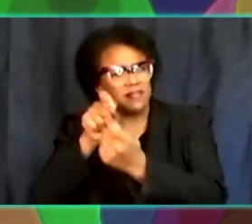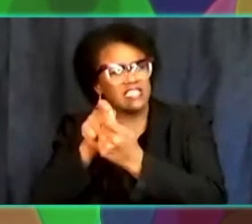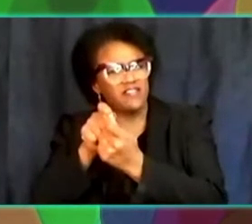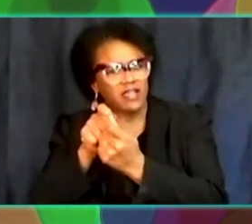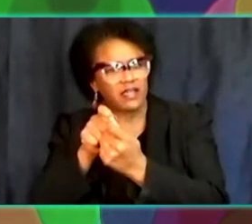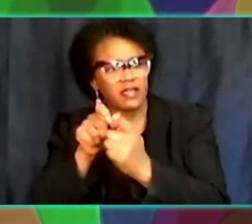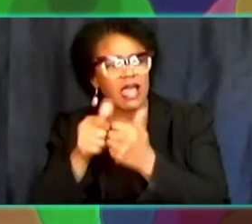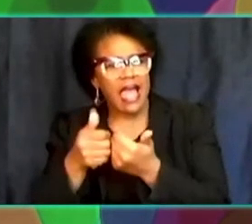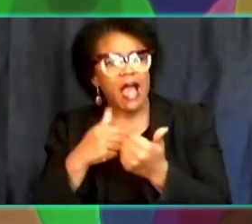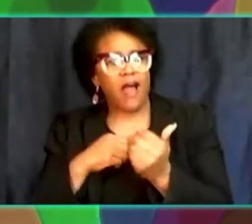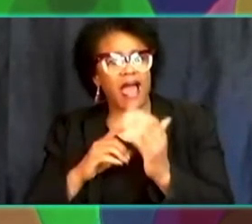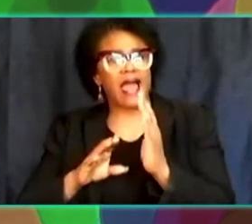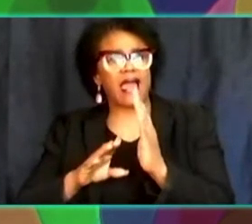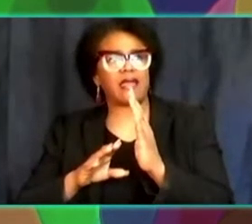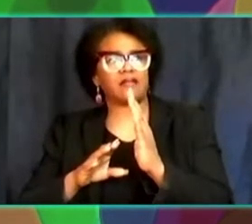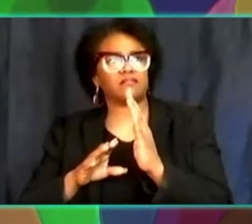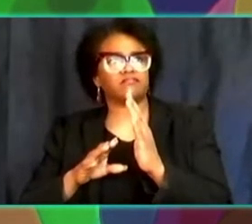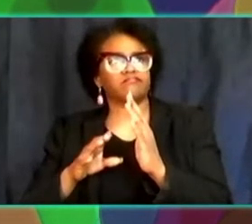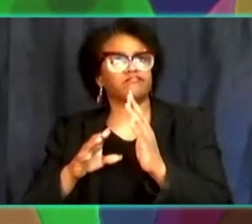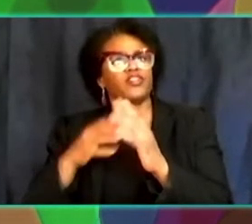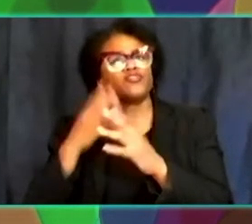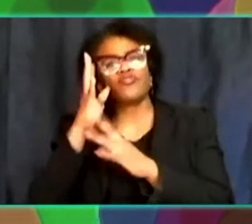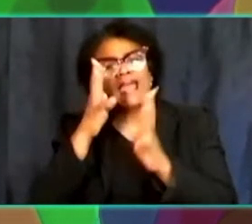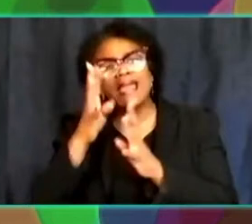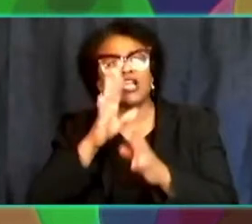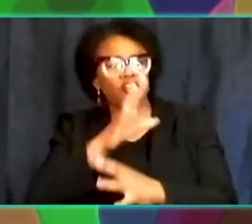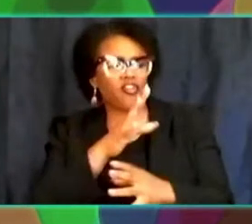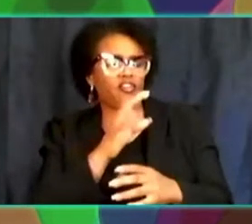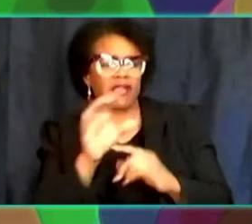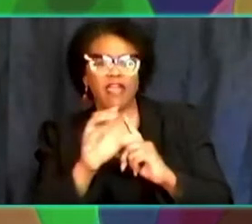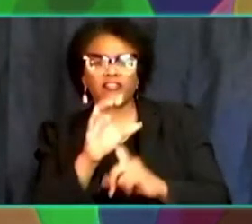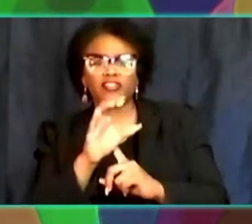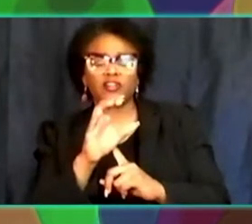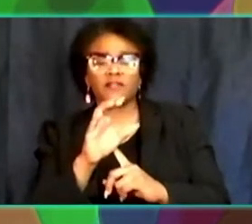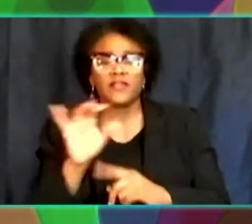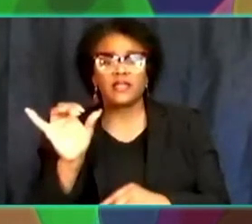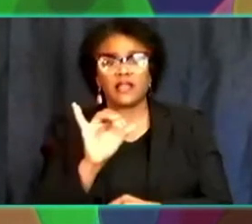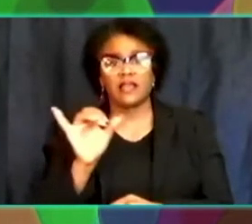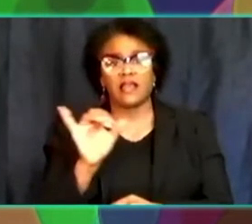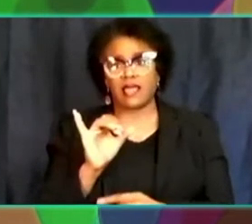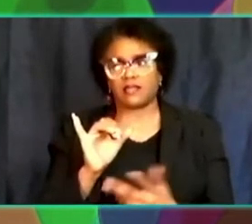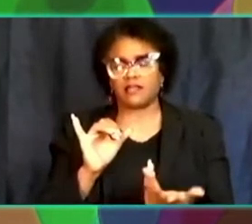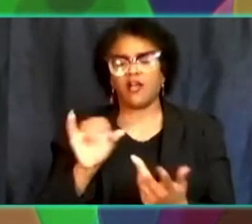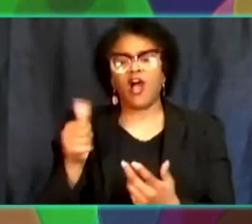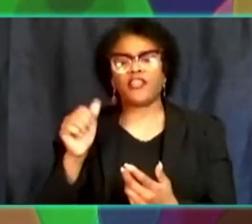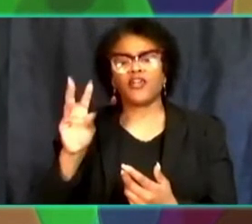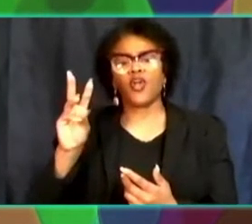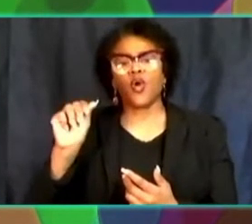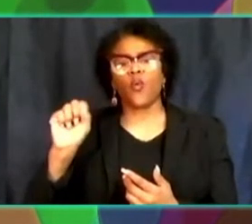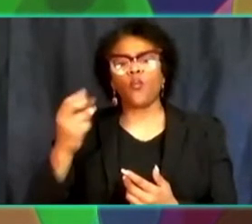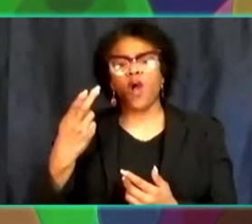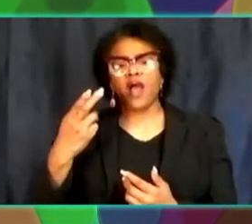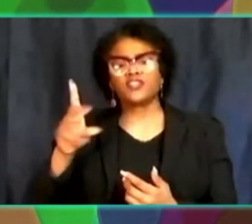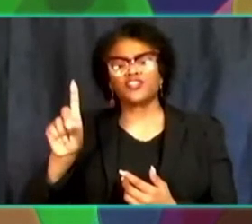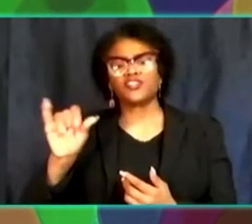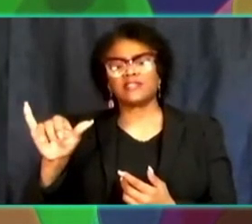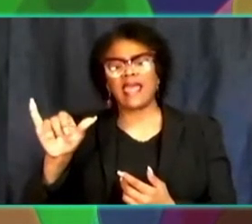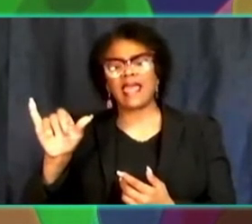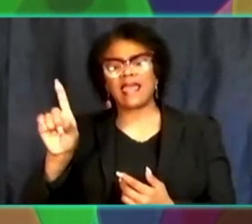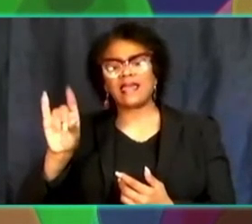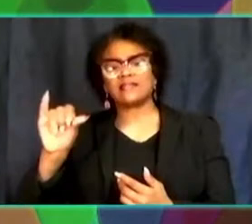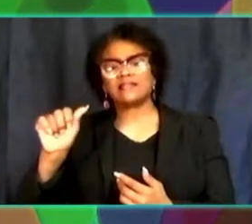her character. Whereas when it comes to like wash day diaries, where I'm more in